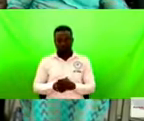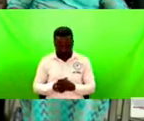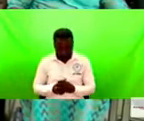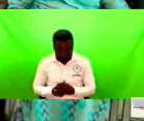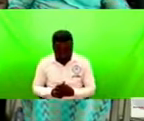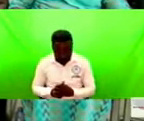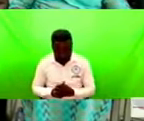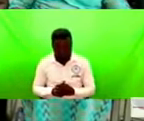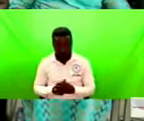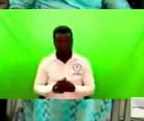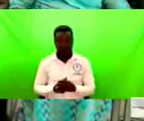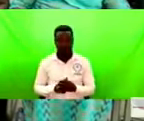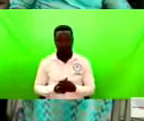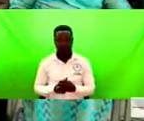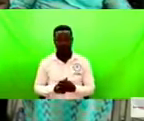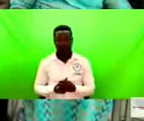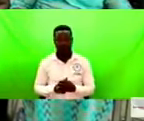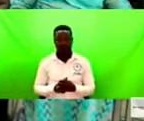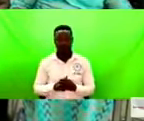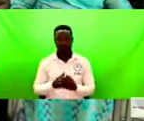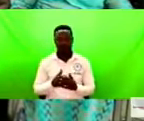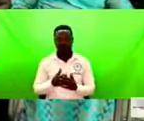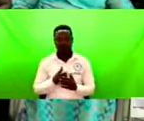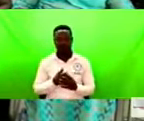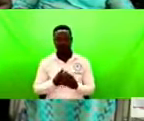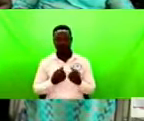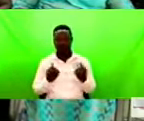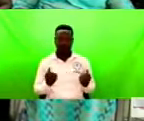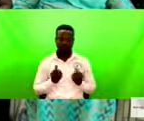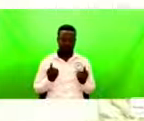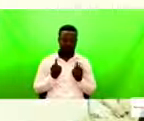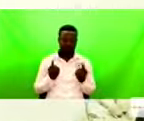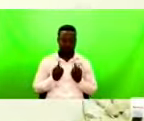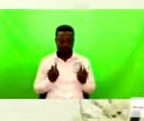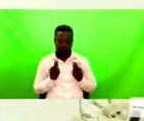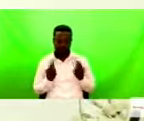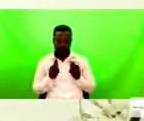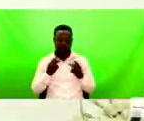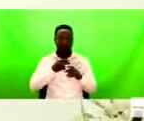And we have our celebrity pastor.